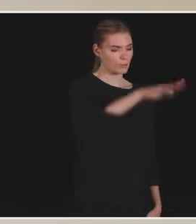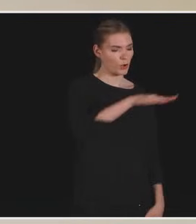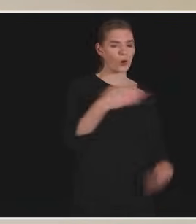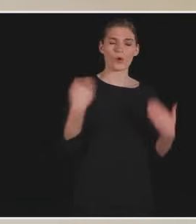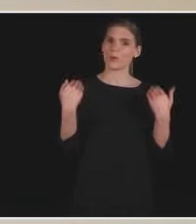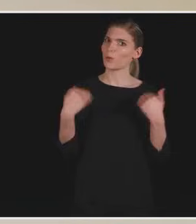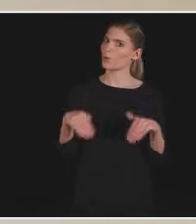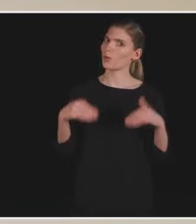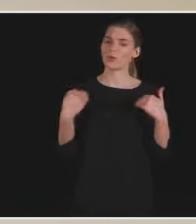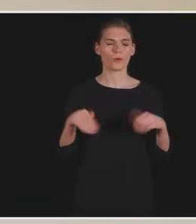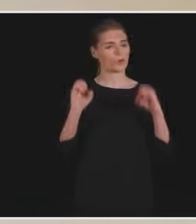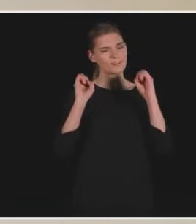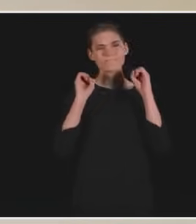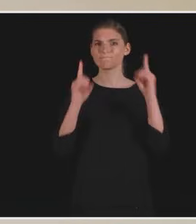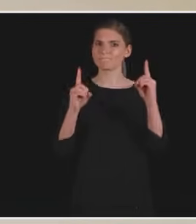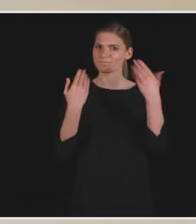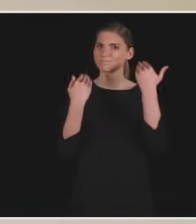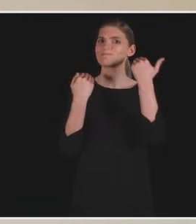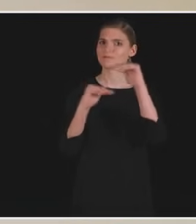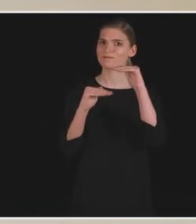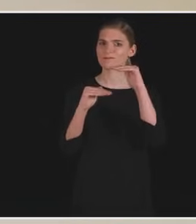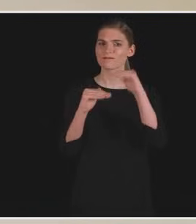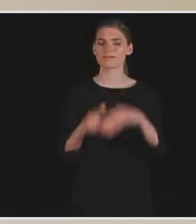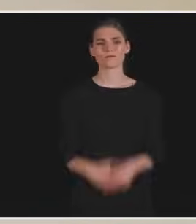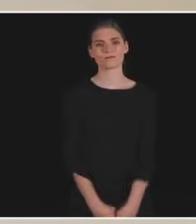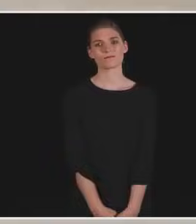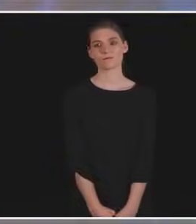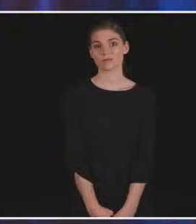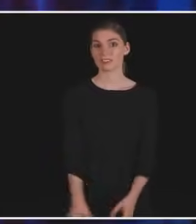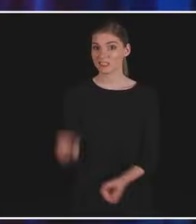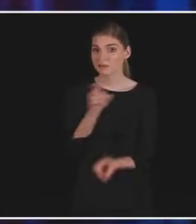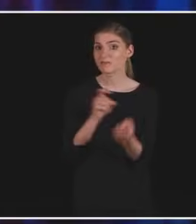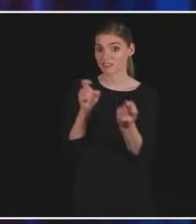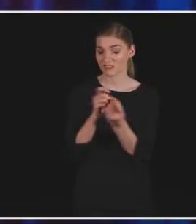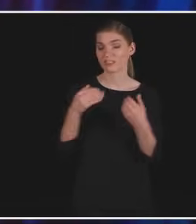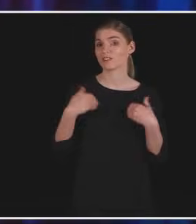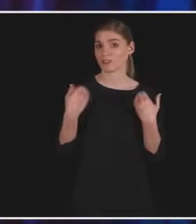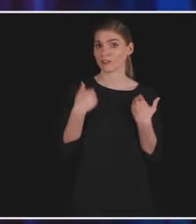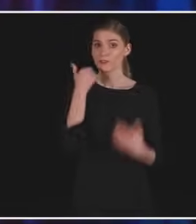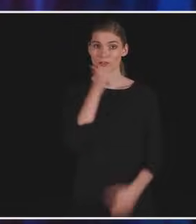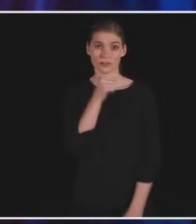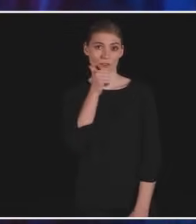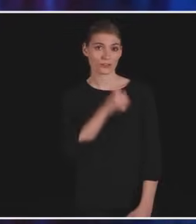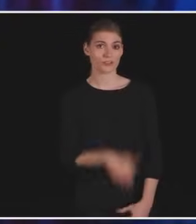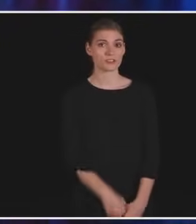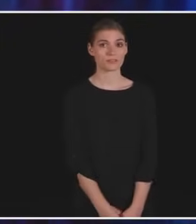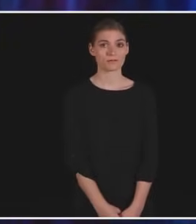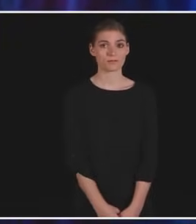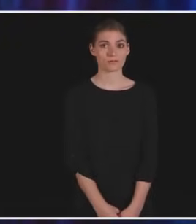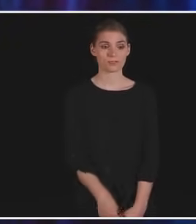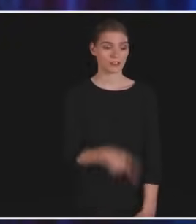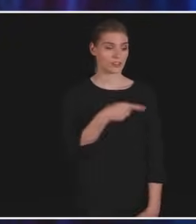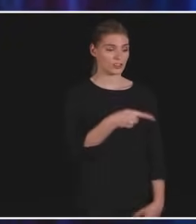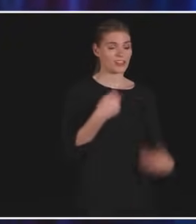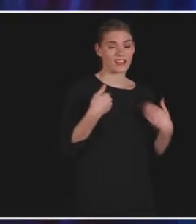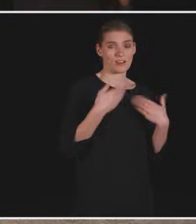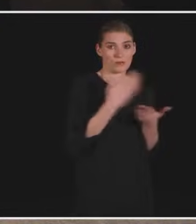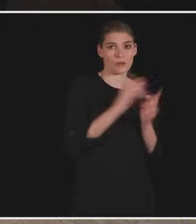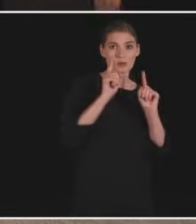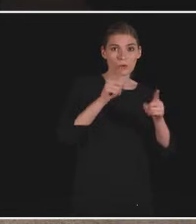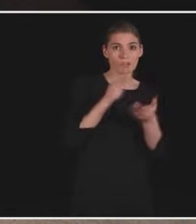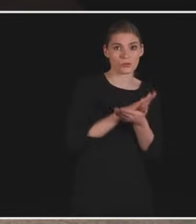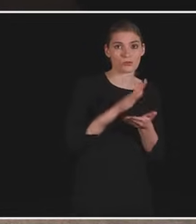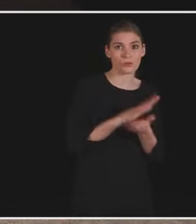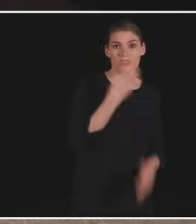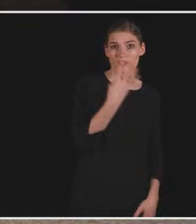where access to education was extremely limited, especially for young girls. She was told